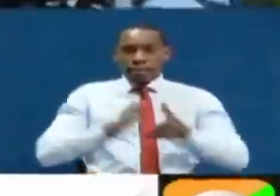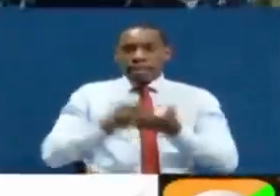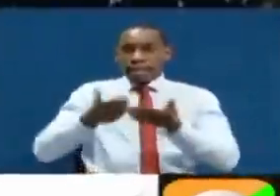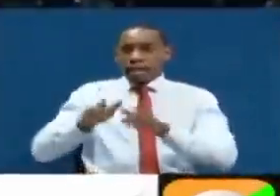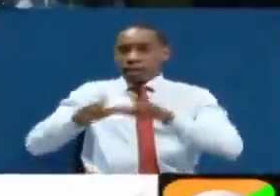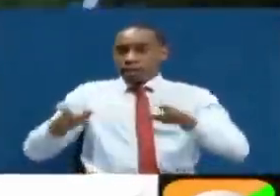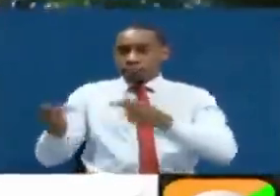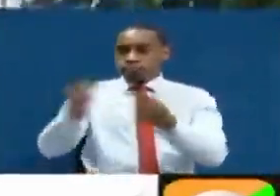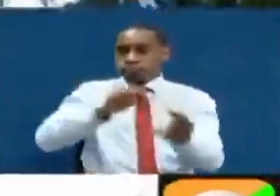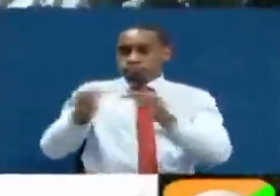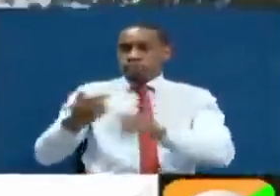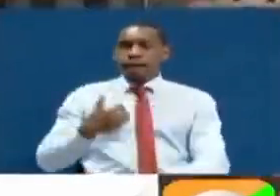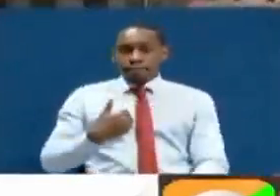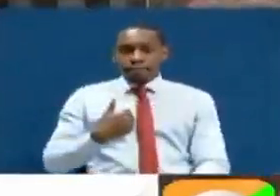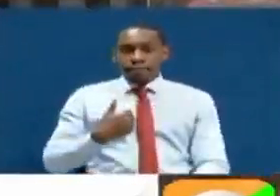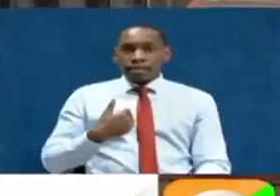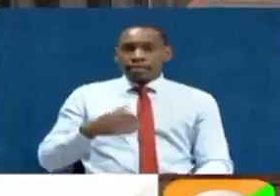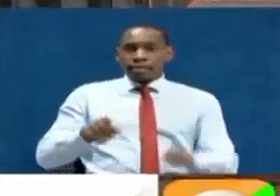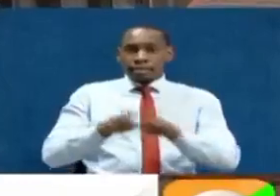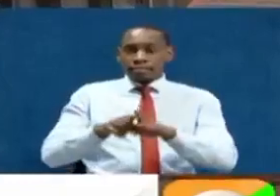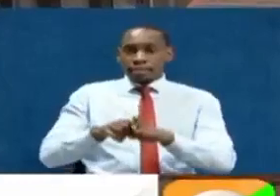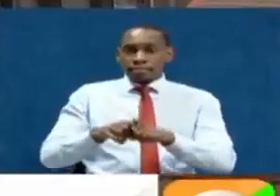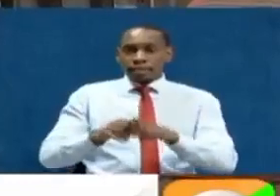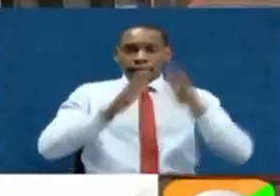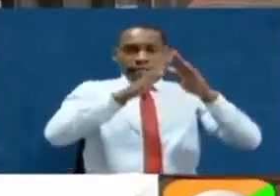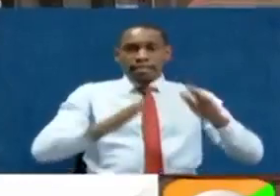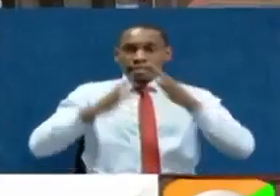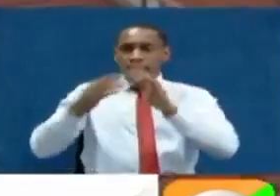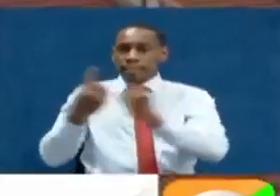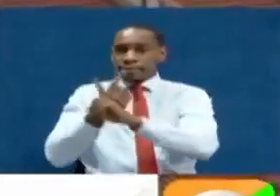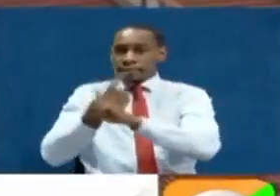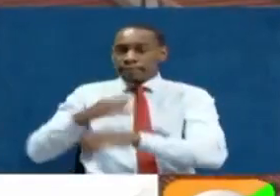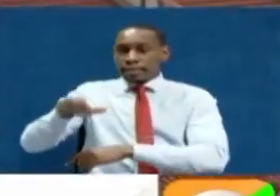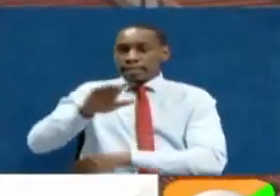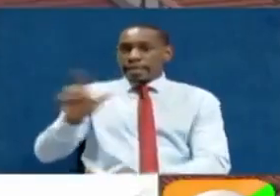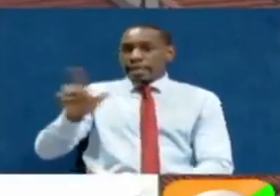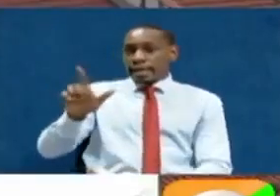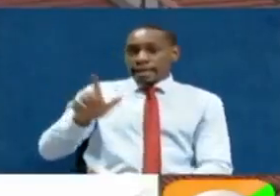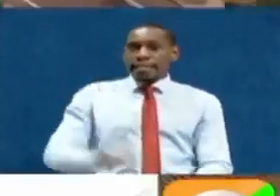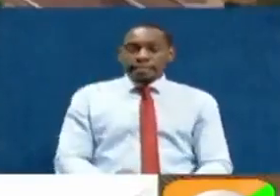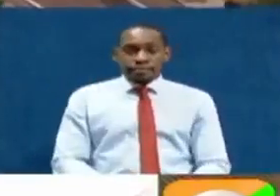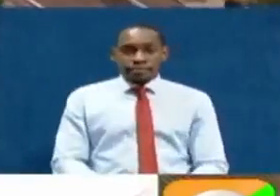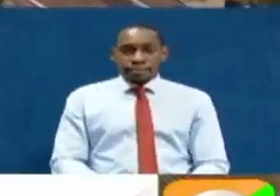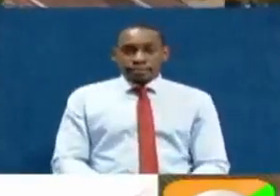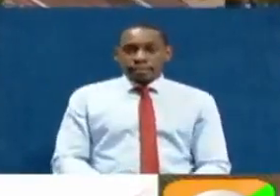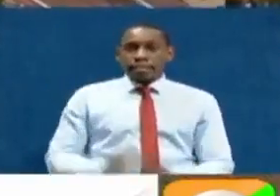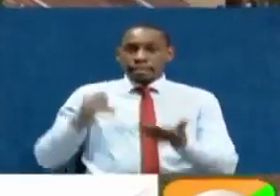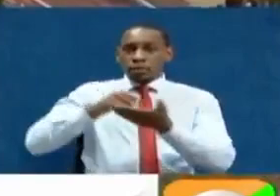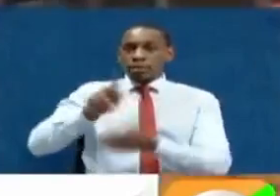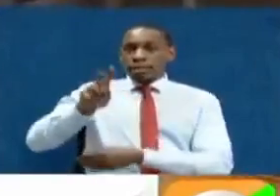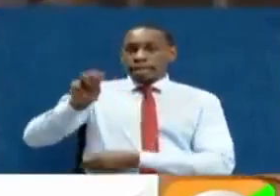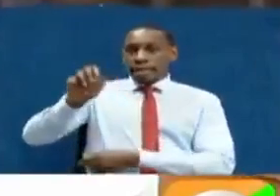now disputed piece of land. The flagged estates include Sun Valley Phase 2 and Phase 3, KMA